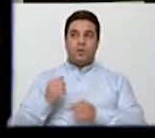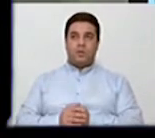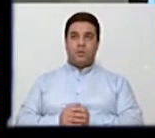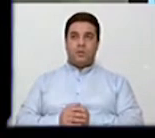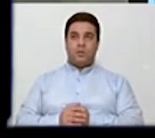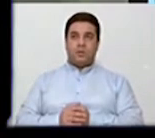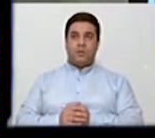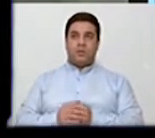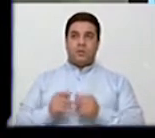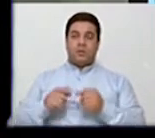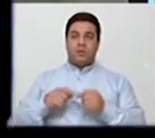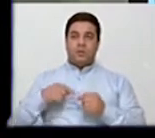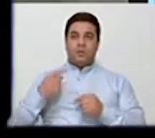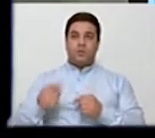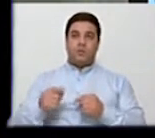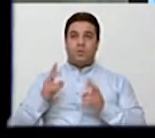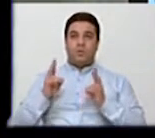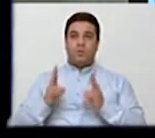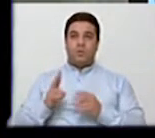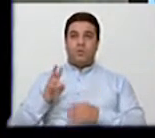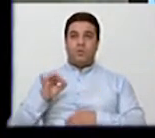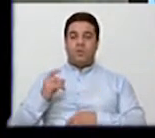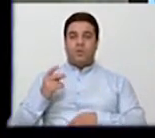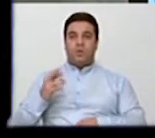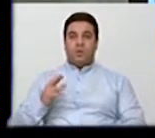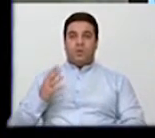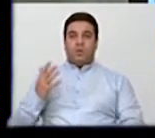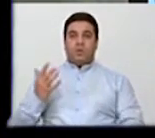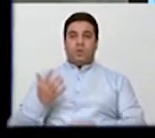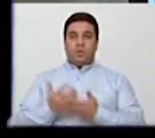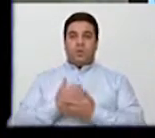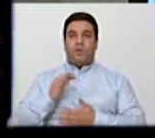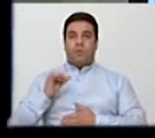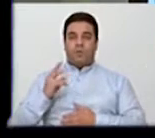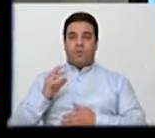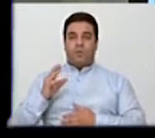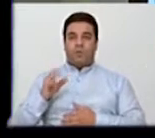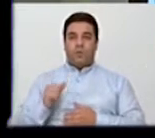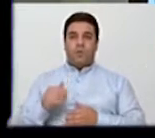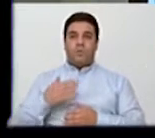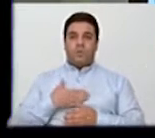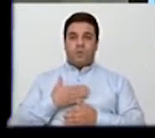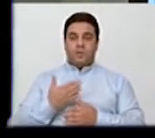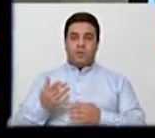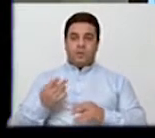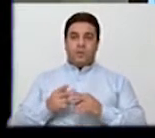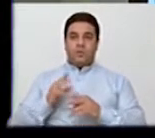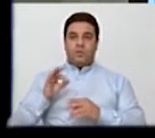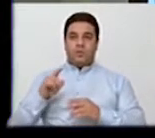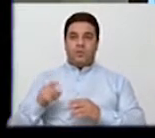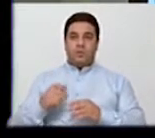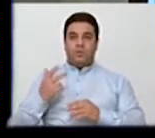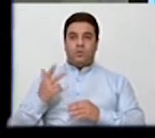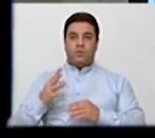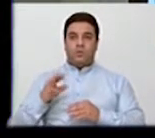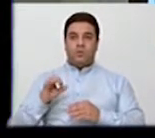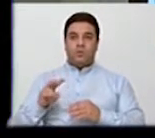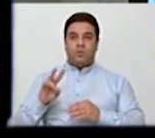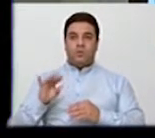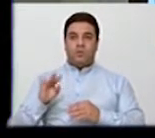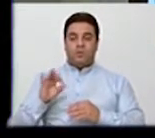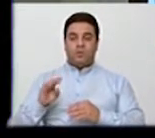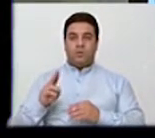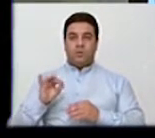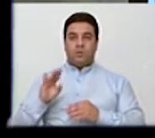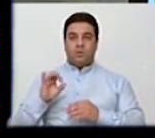qiladi. Keyin esa normal konsentratsiyani topish formulasidan foydalanib, bizda demak 0.13 mol nitrat